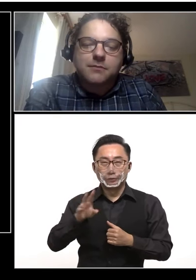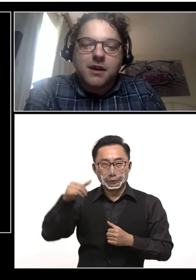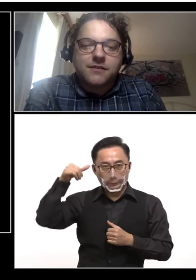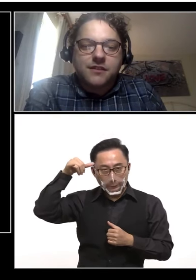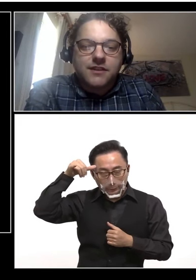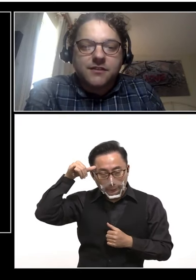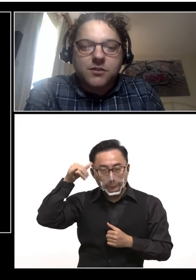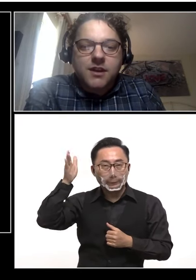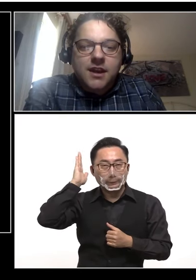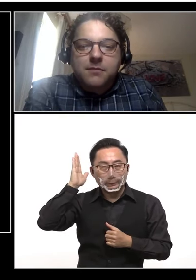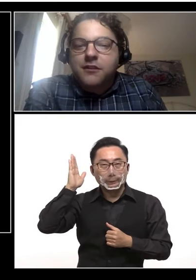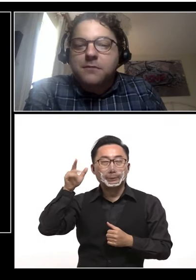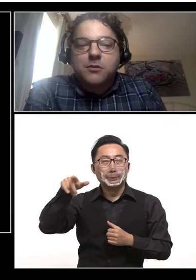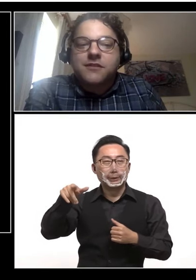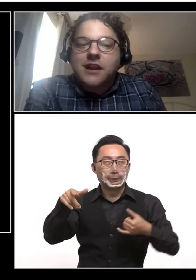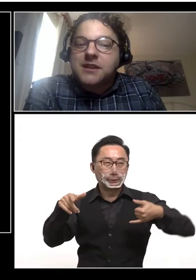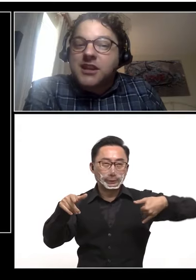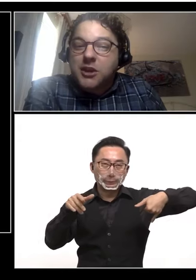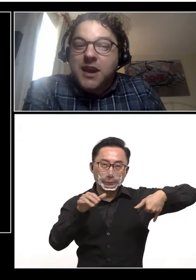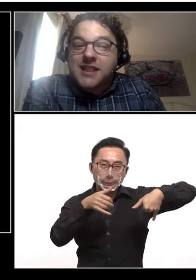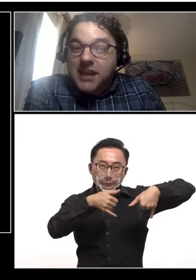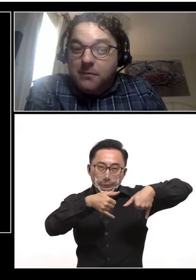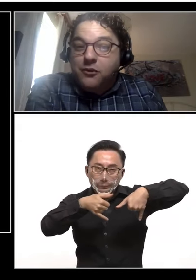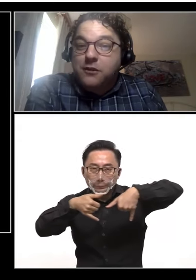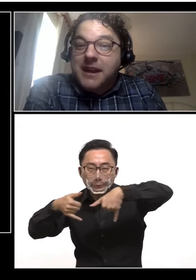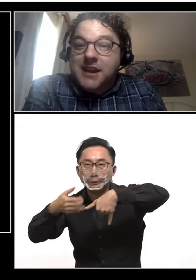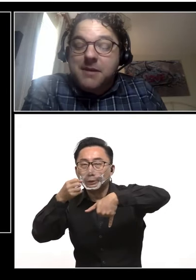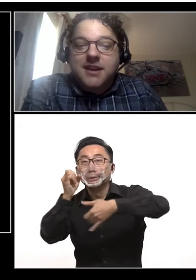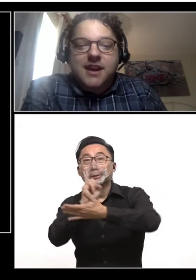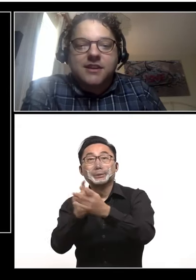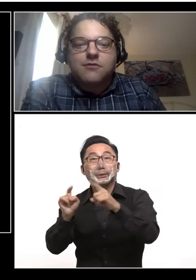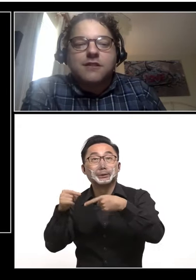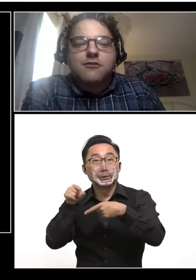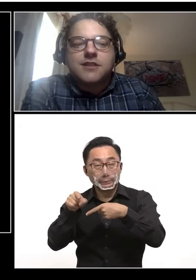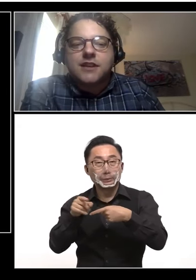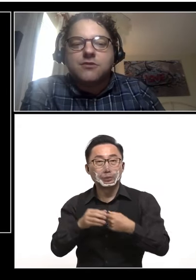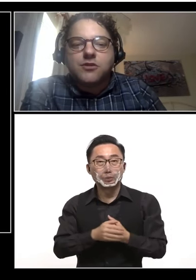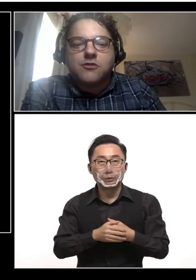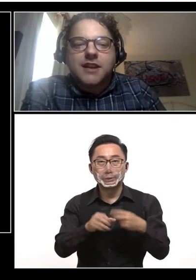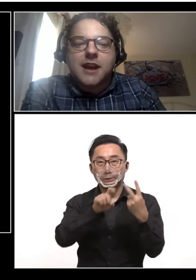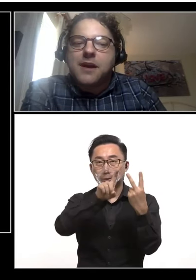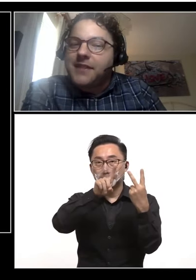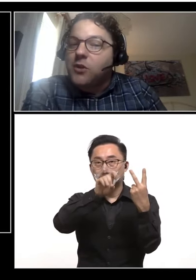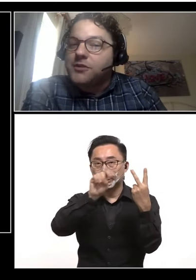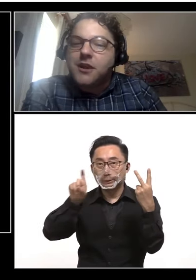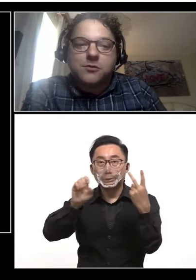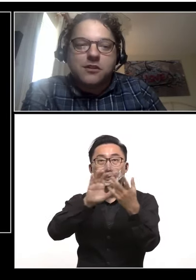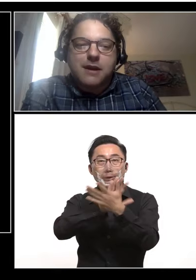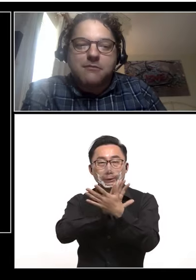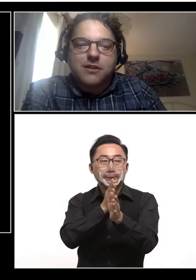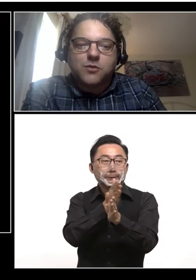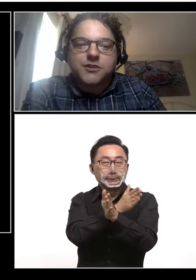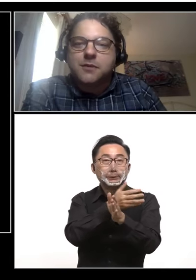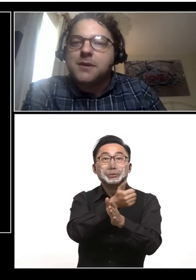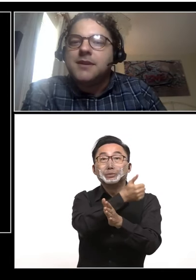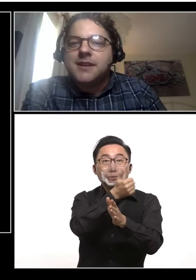as part of this festival. Buffalo Boy was developed in the UK the year before the pandemic and is ready for international touring now. And that also comes with a